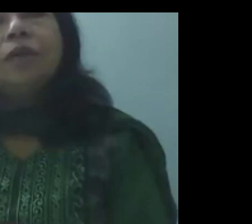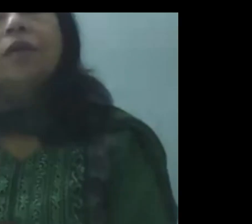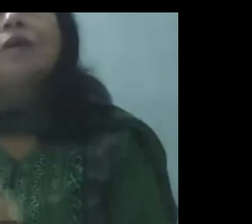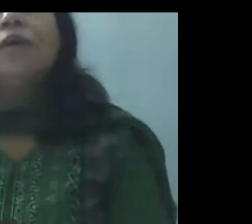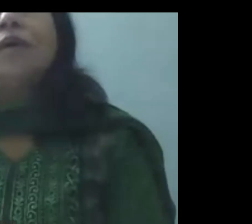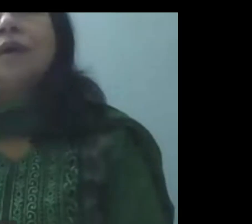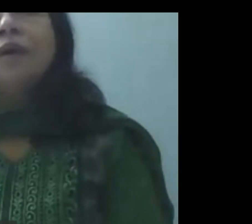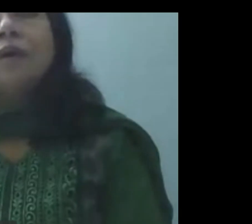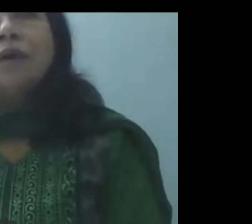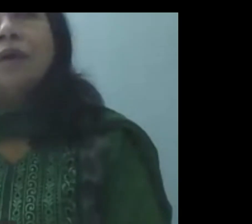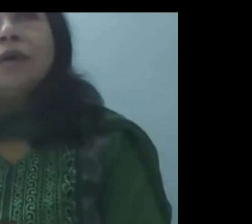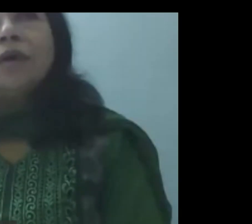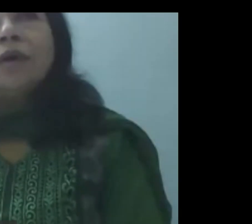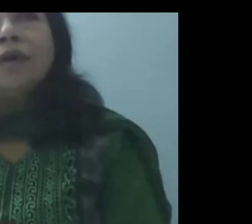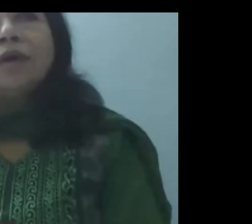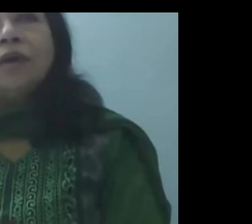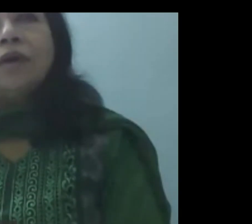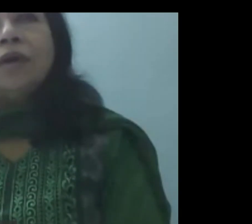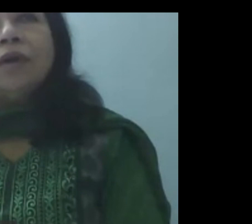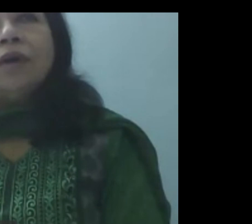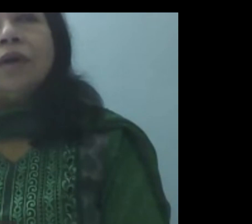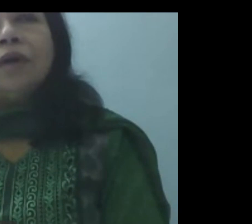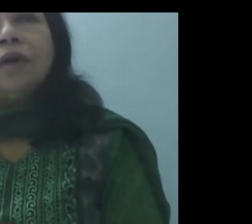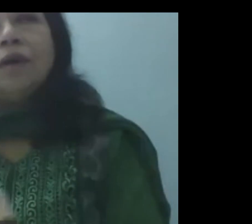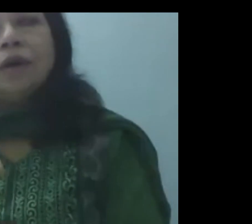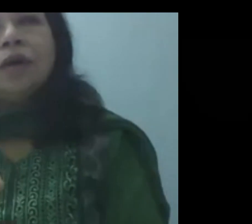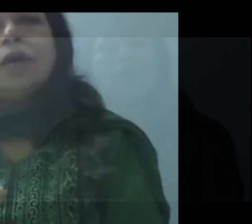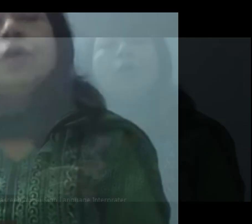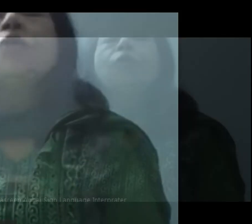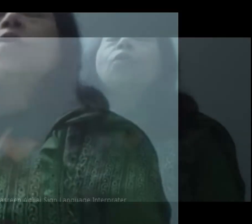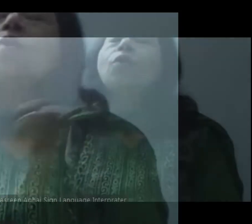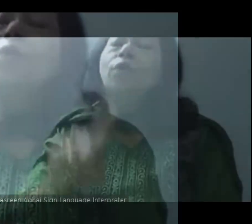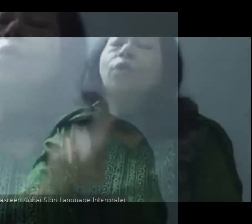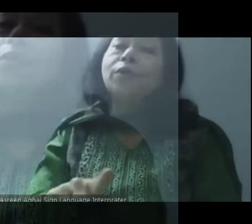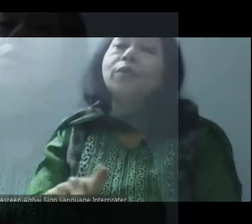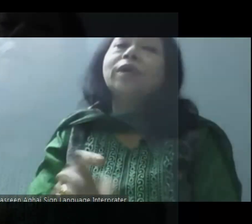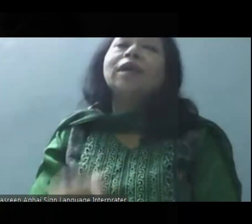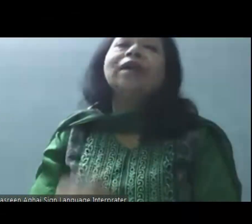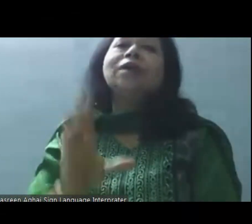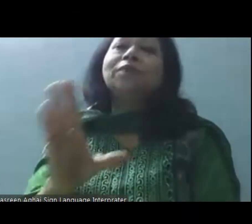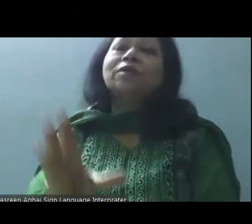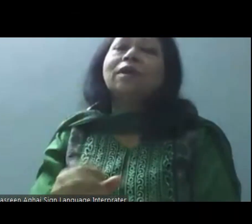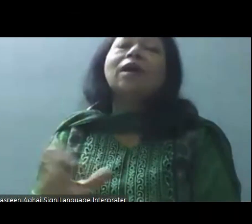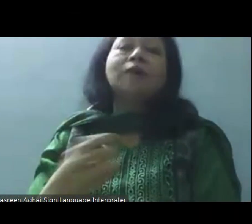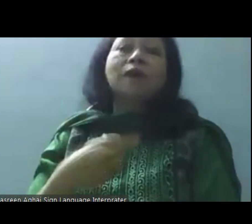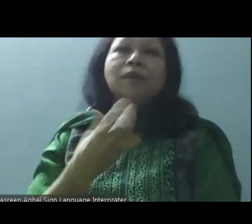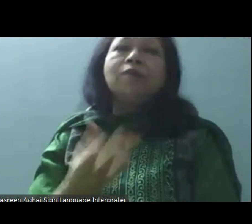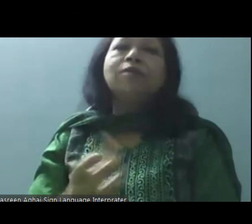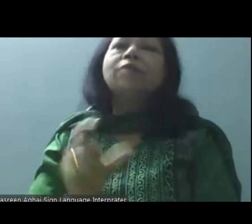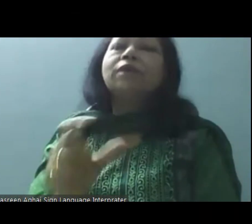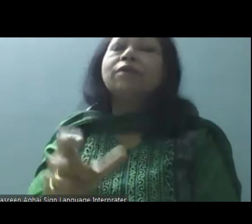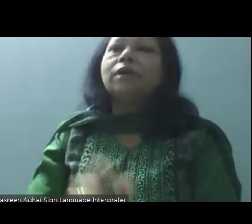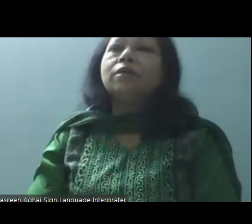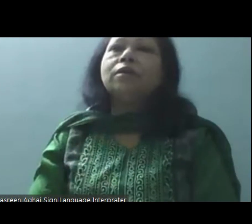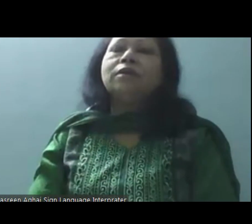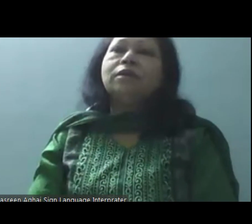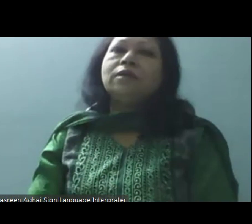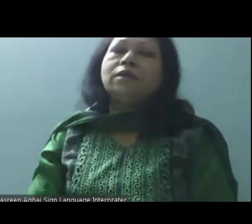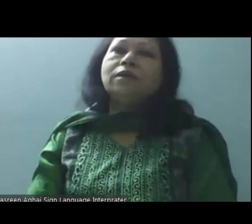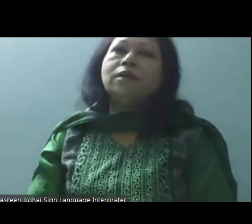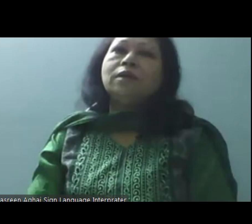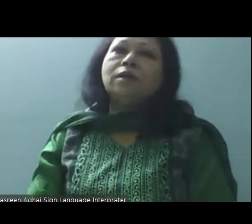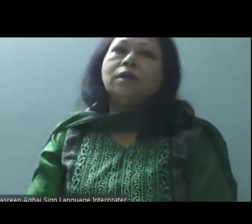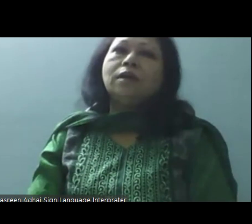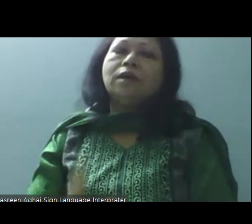but we have to compare that to others. If I have work, others don't.